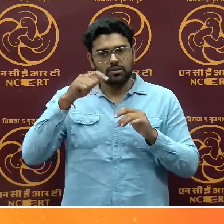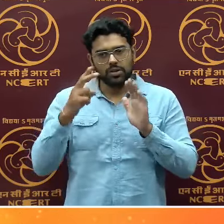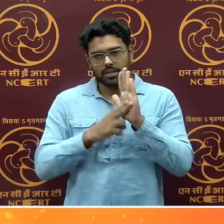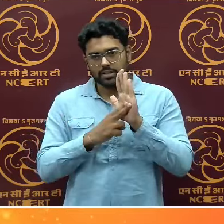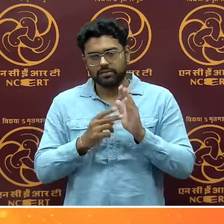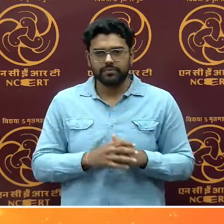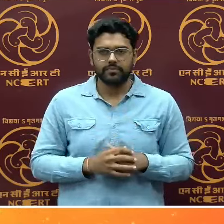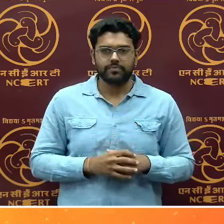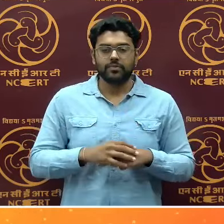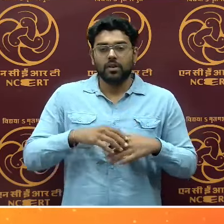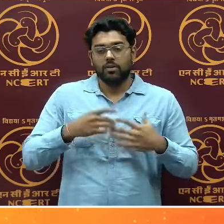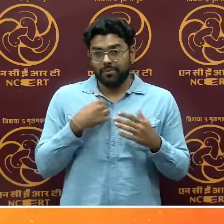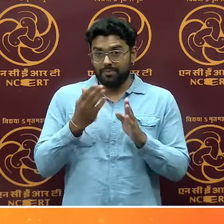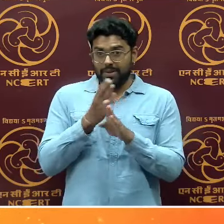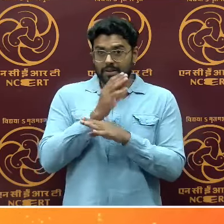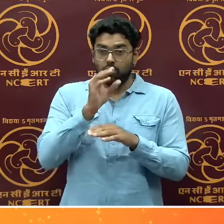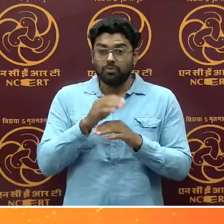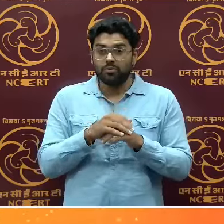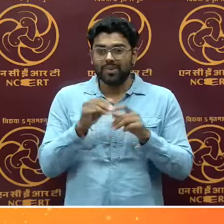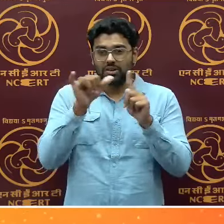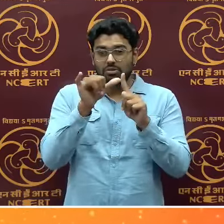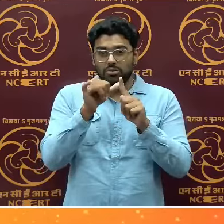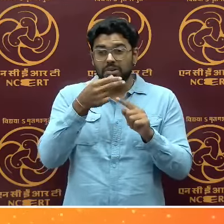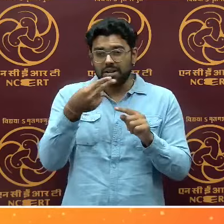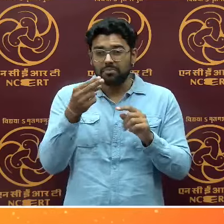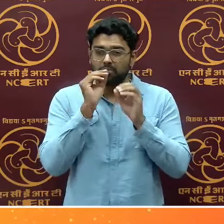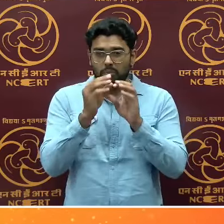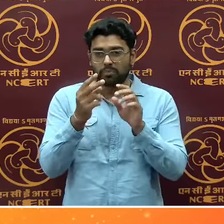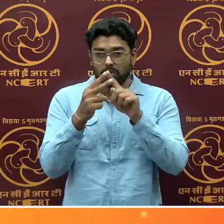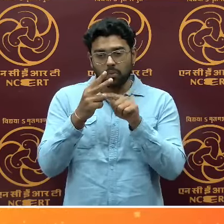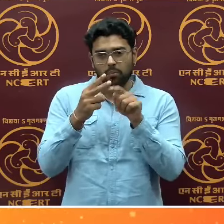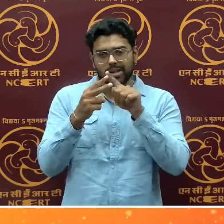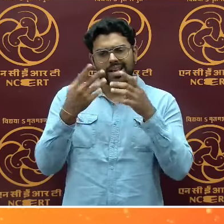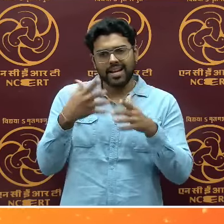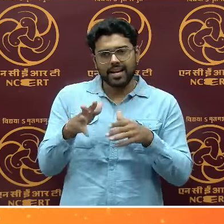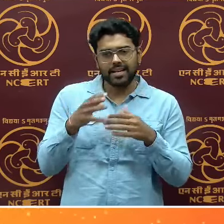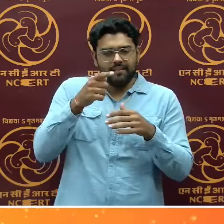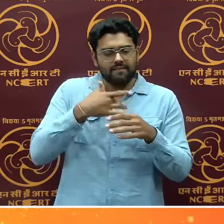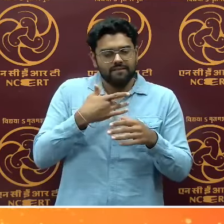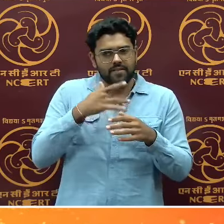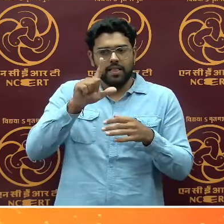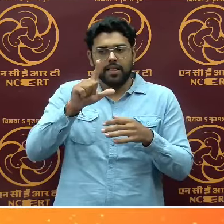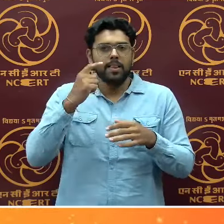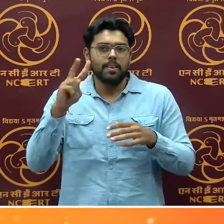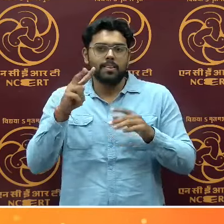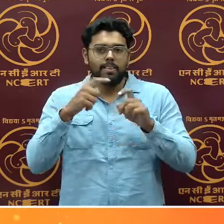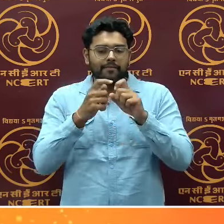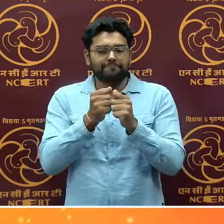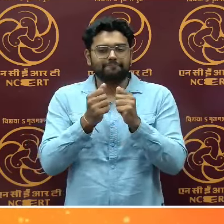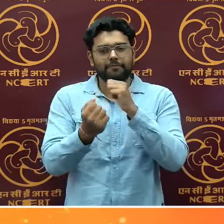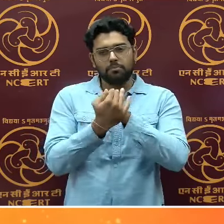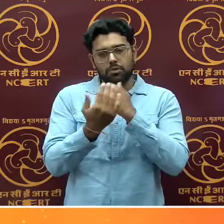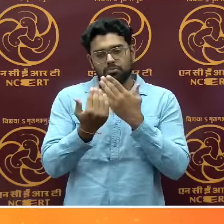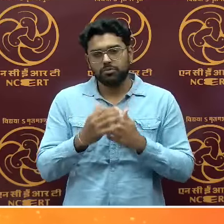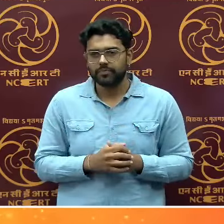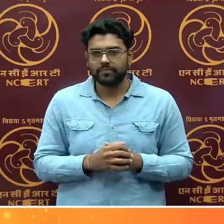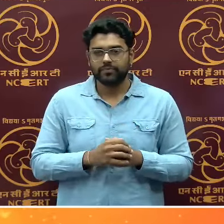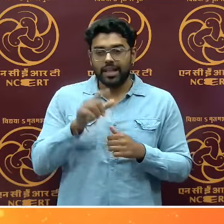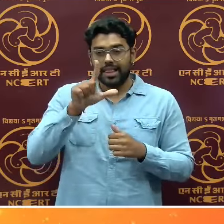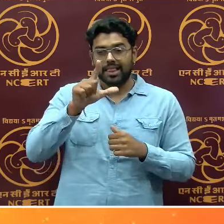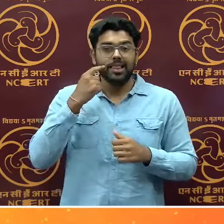dth.class7@ciet.nic.in. And as I mentioned our YouTube channels at the starting of this session, you can directly ask your questions in the live chat box. The live chat